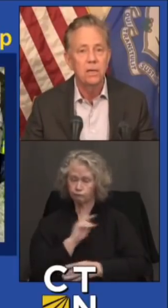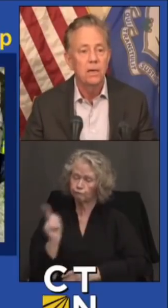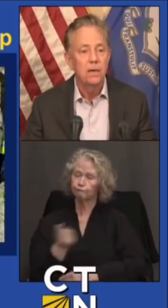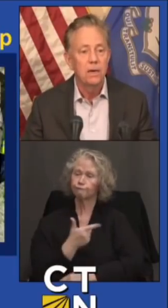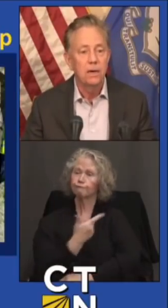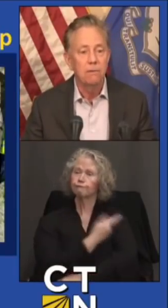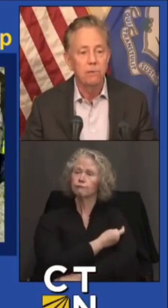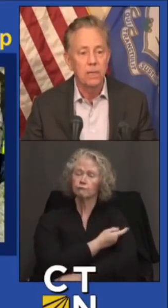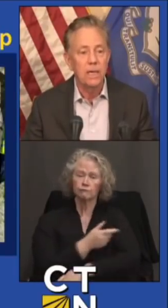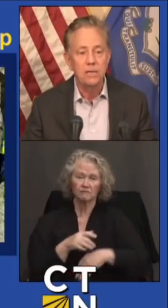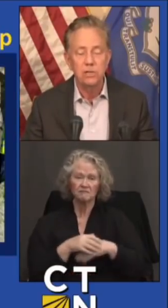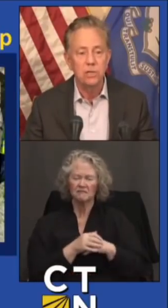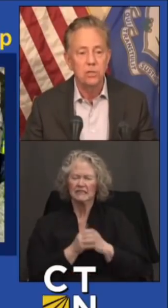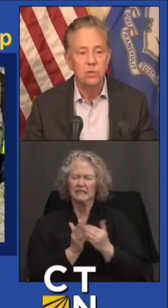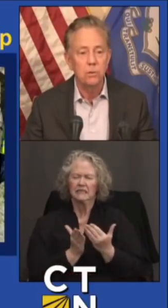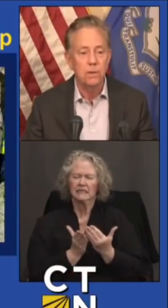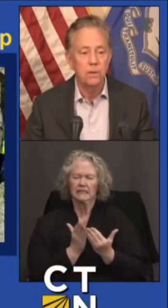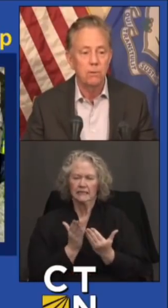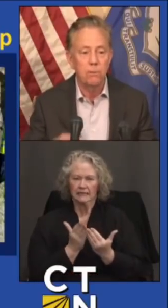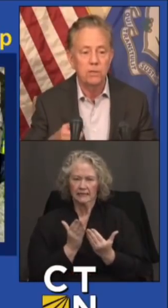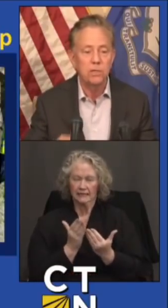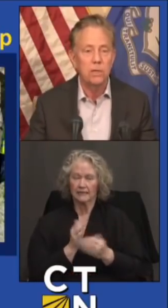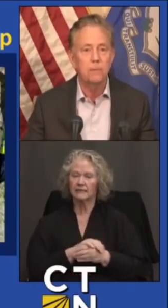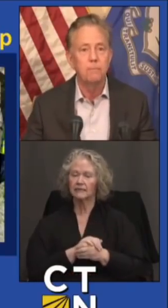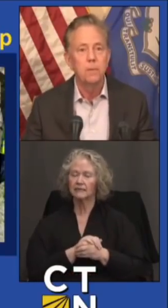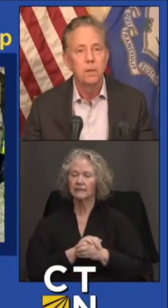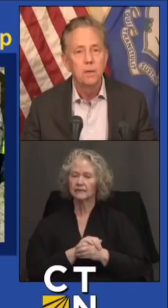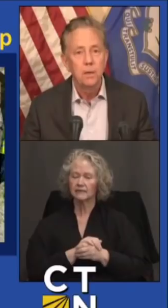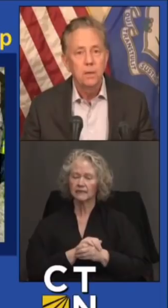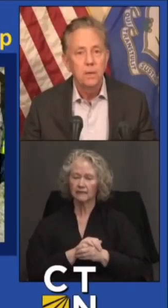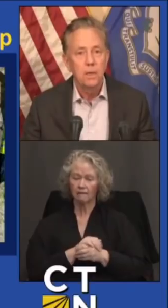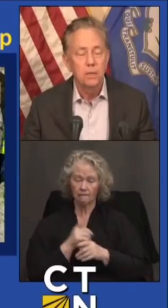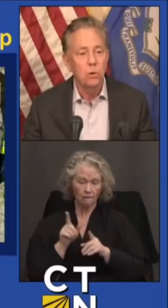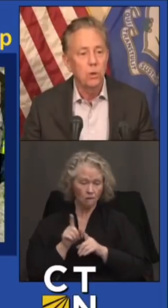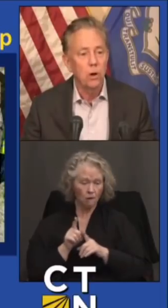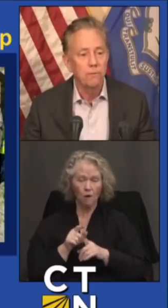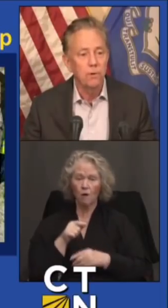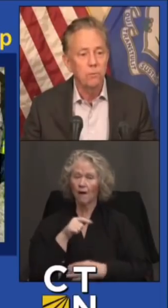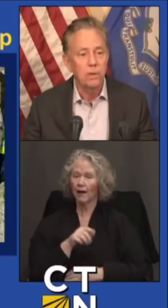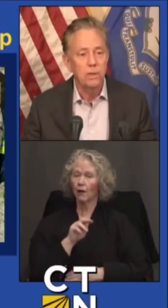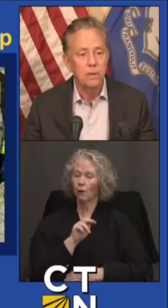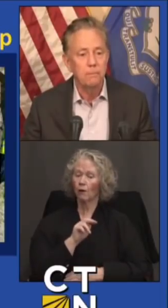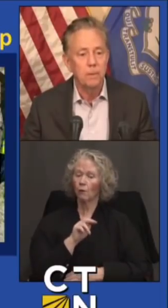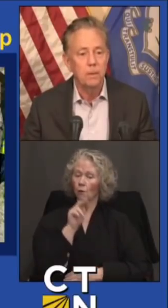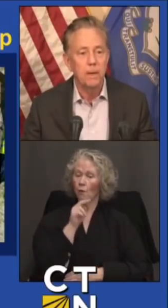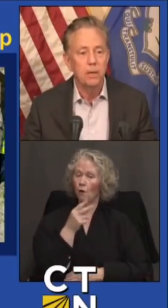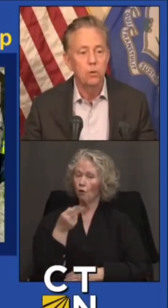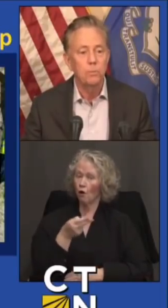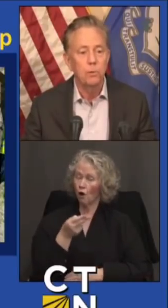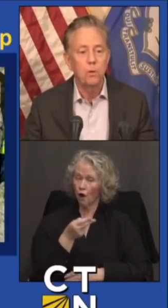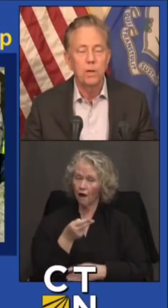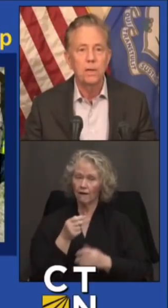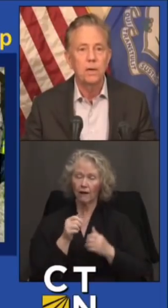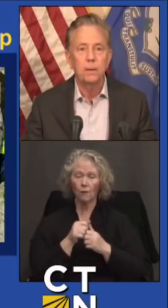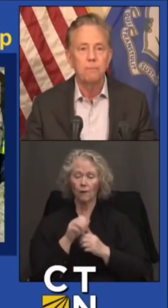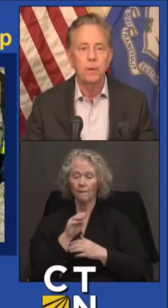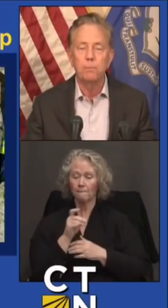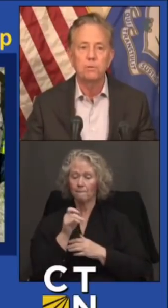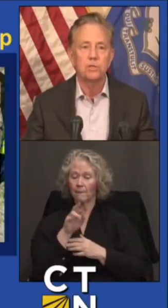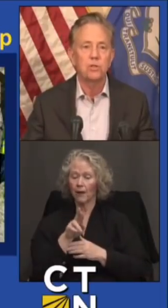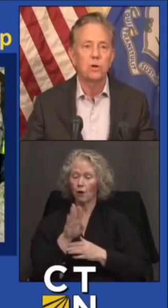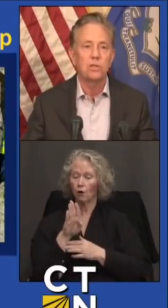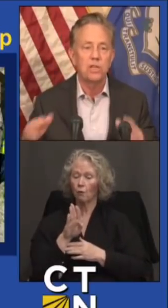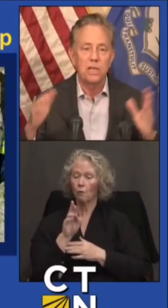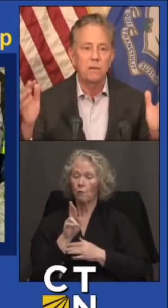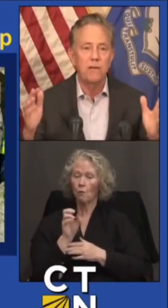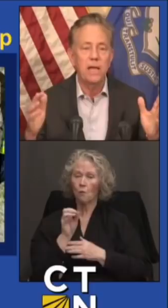vaccine. Really easy to do. There I was in North Hartford with Mayor Luke Broden. People